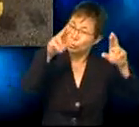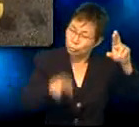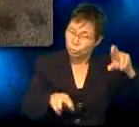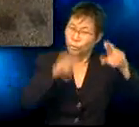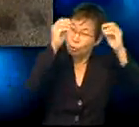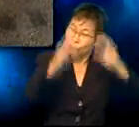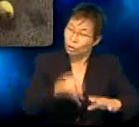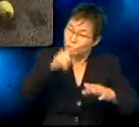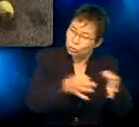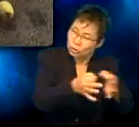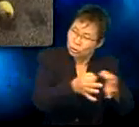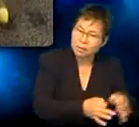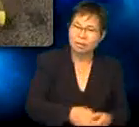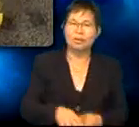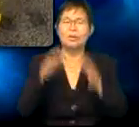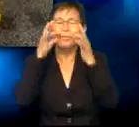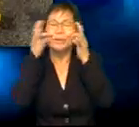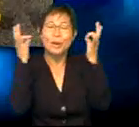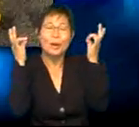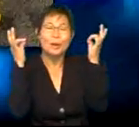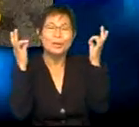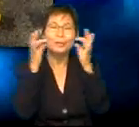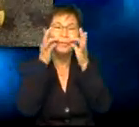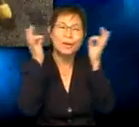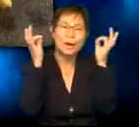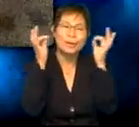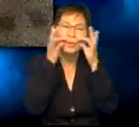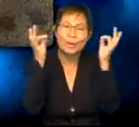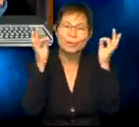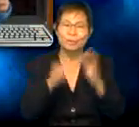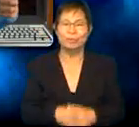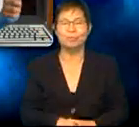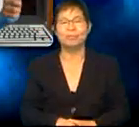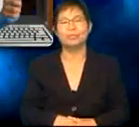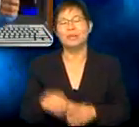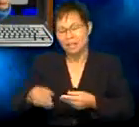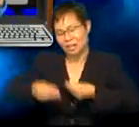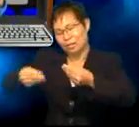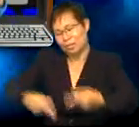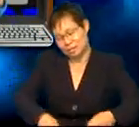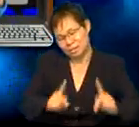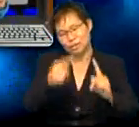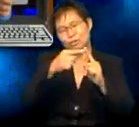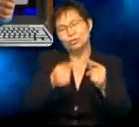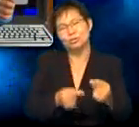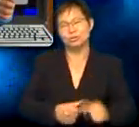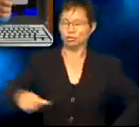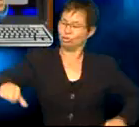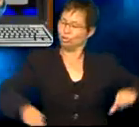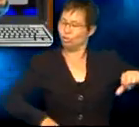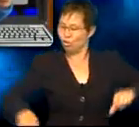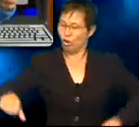be the one doing it. Meow. Meow. Give him a chance to show